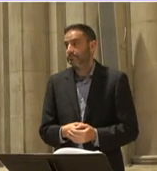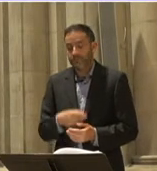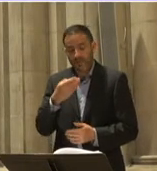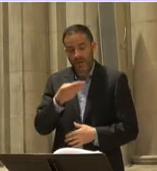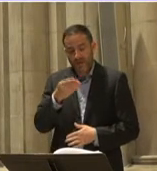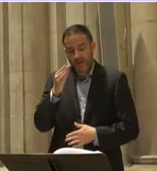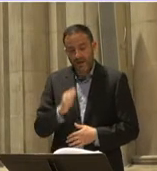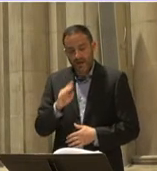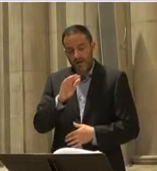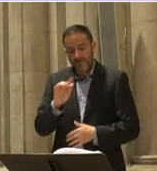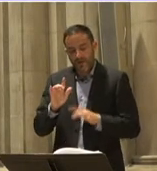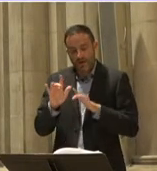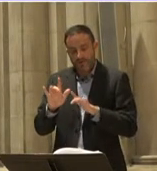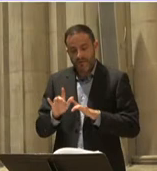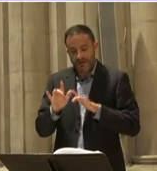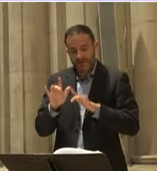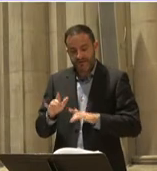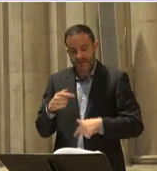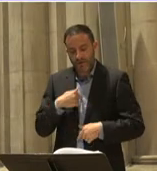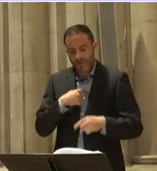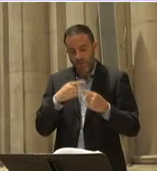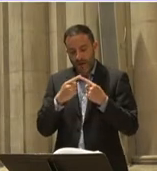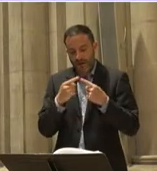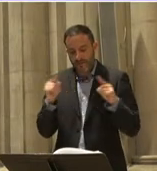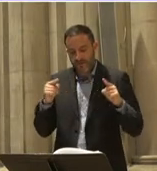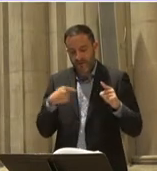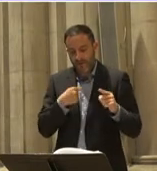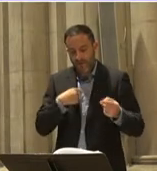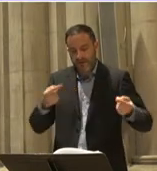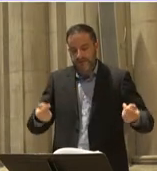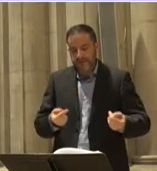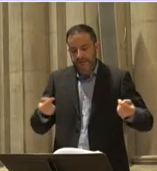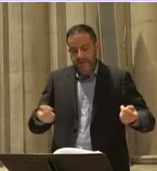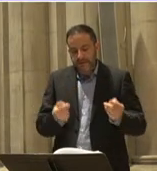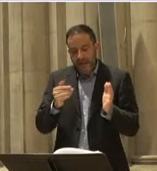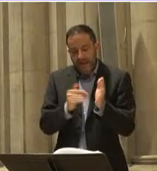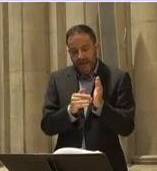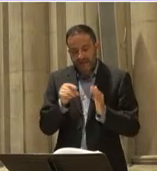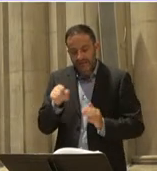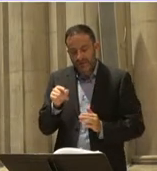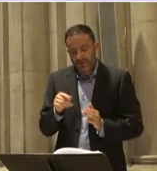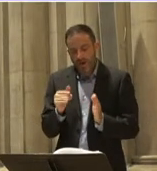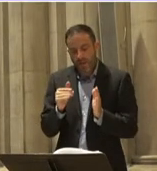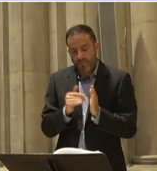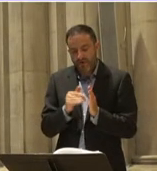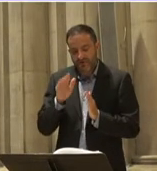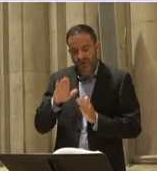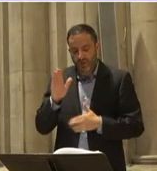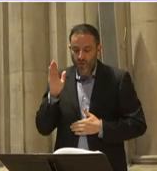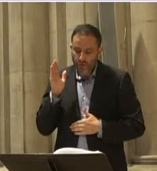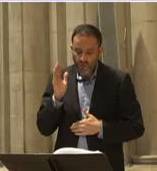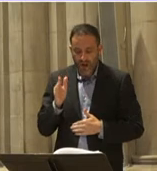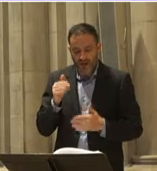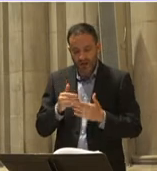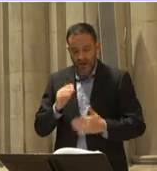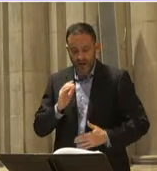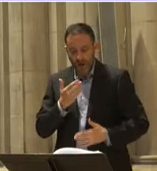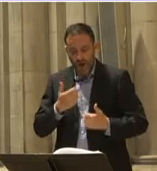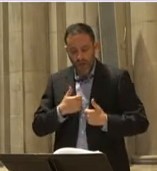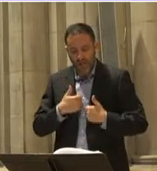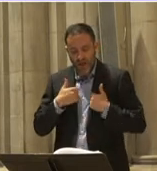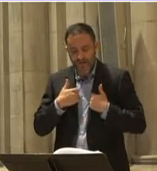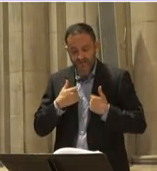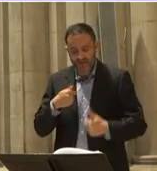God of all mercy, we confess that we have sinned against you, opposing your will in our